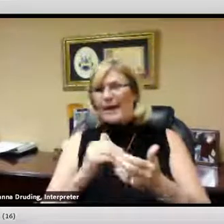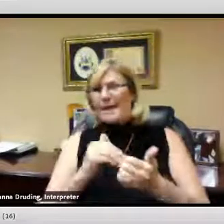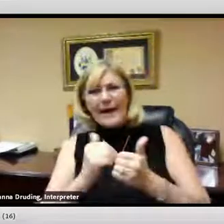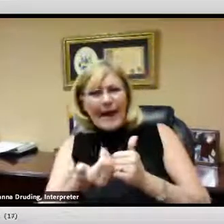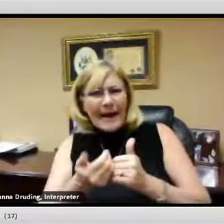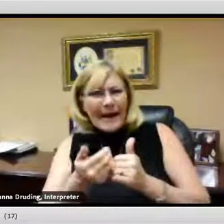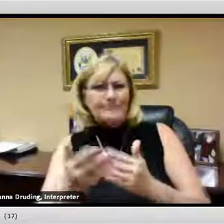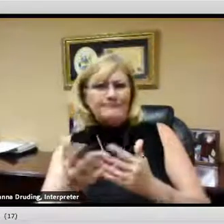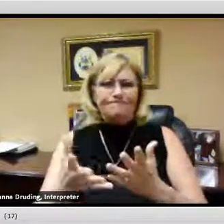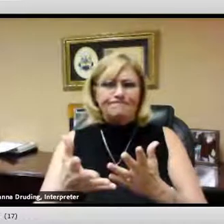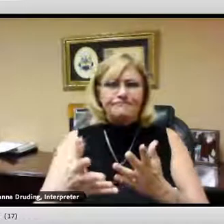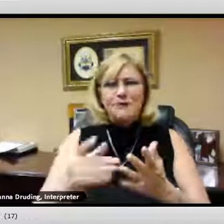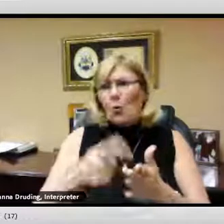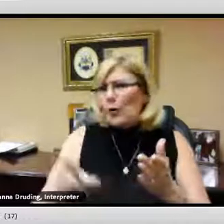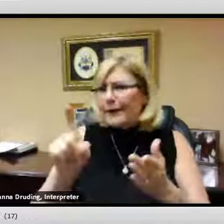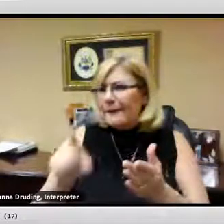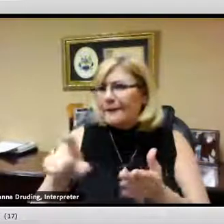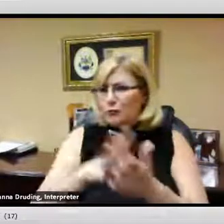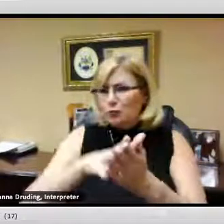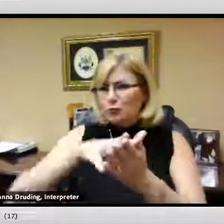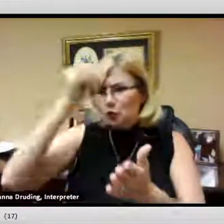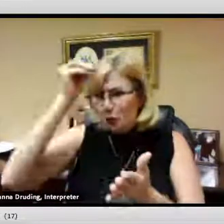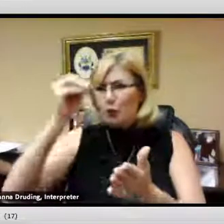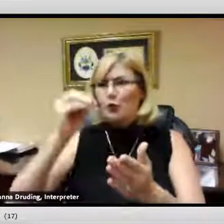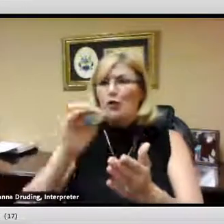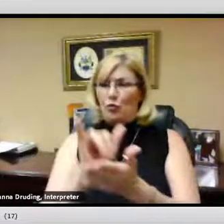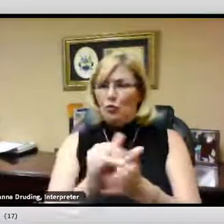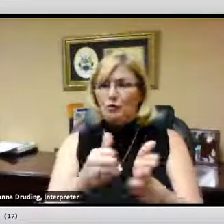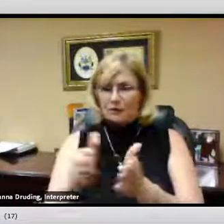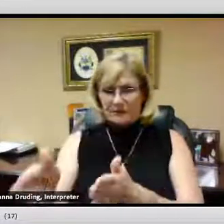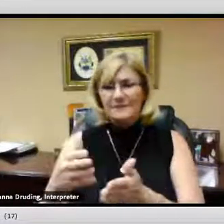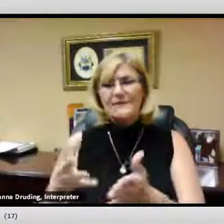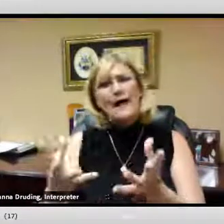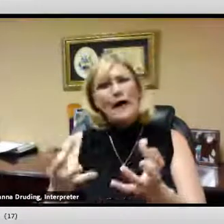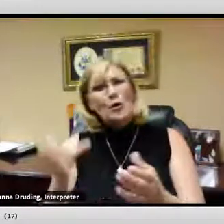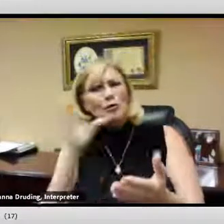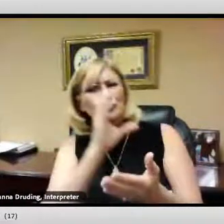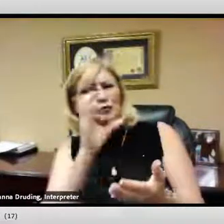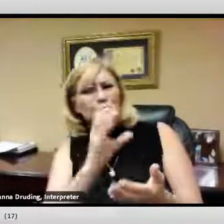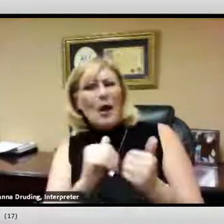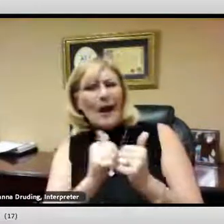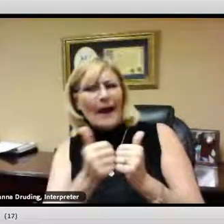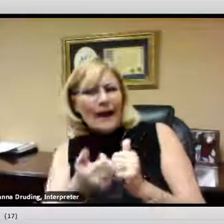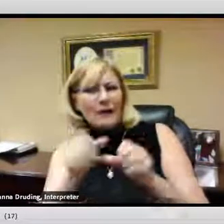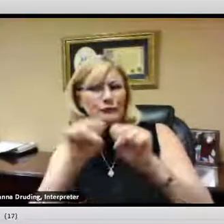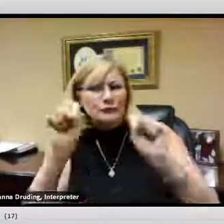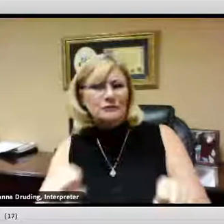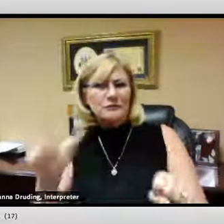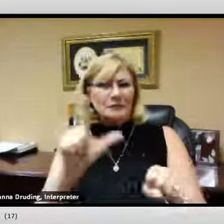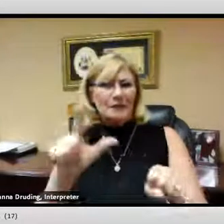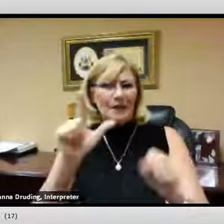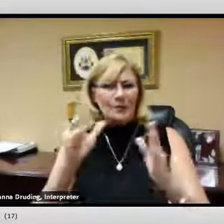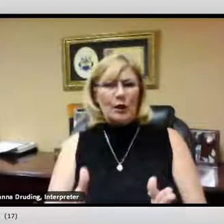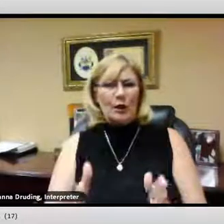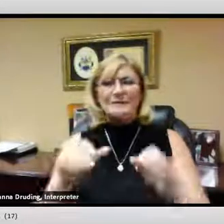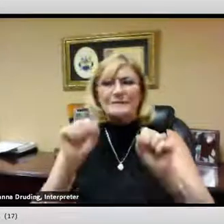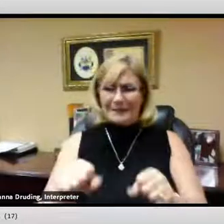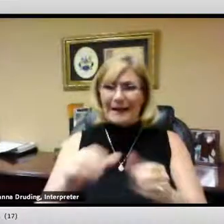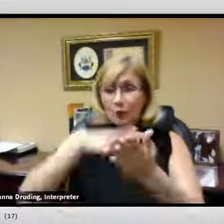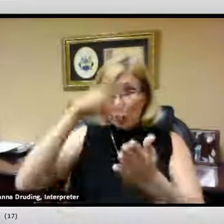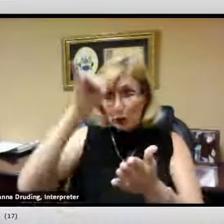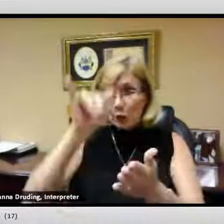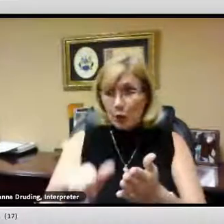to learn to do those things. And then I also want to explore a little bit about how systems librarians can learn those things, how they can